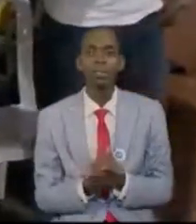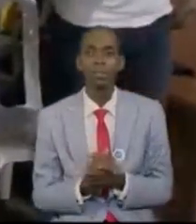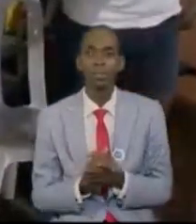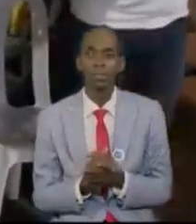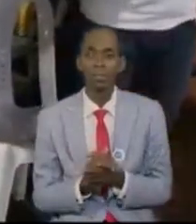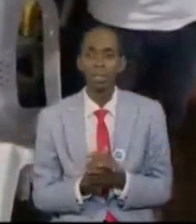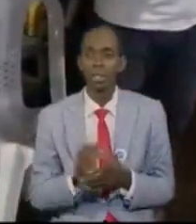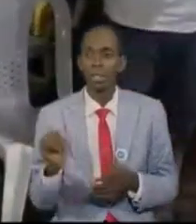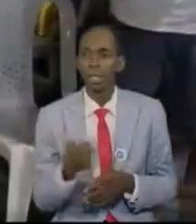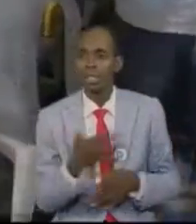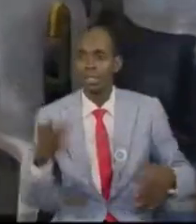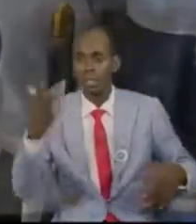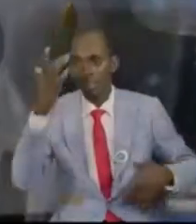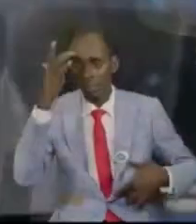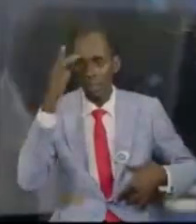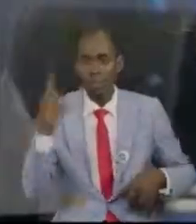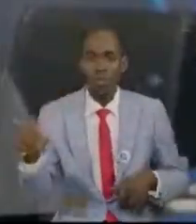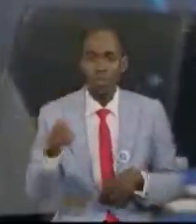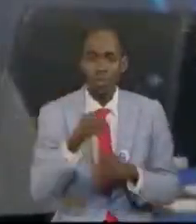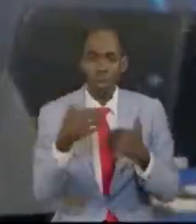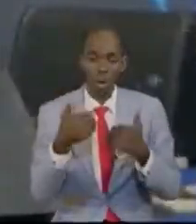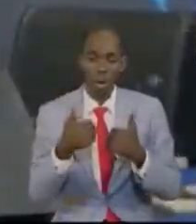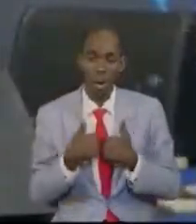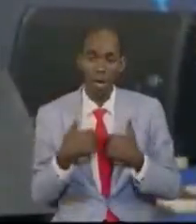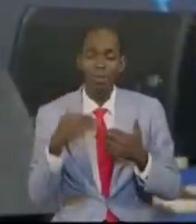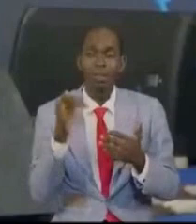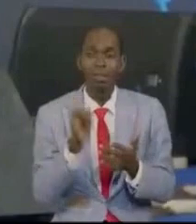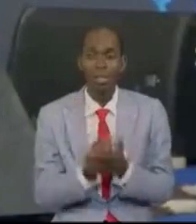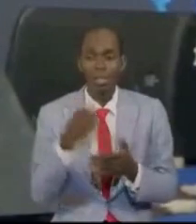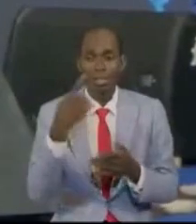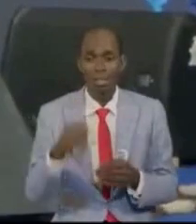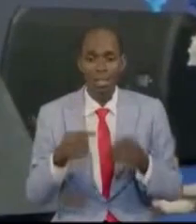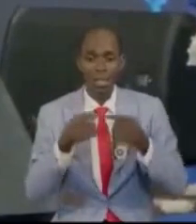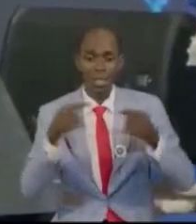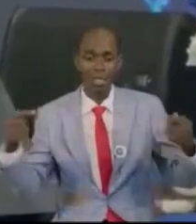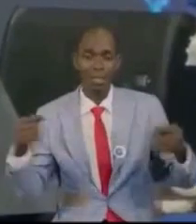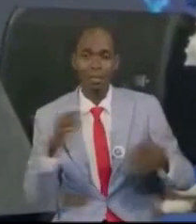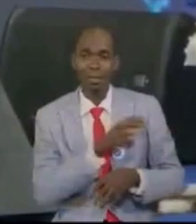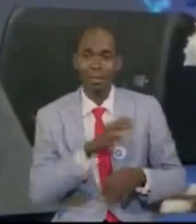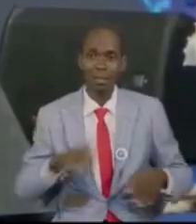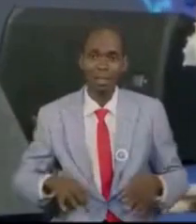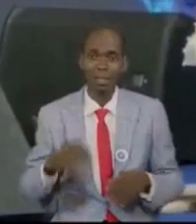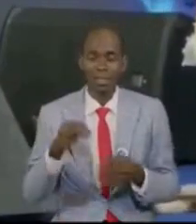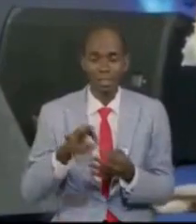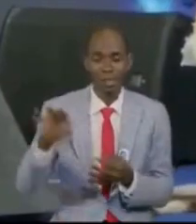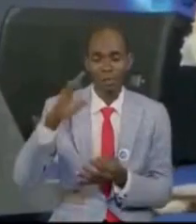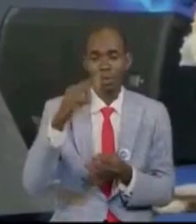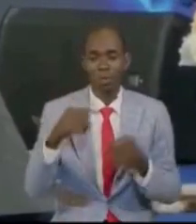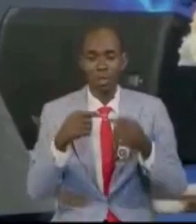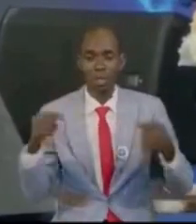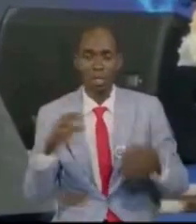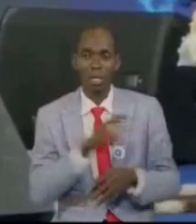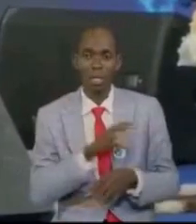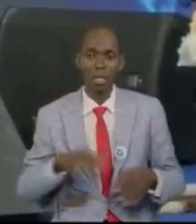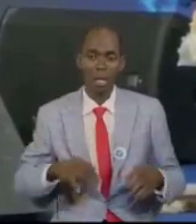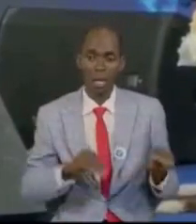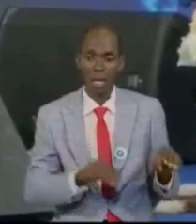Any sickness you have that the Antichrist or the spirit of the Antichrist has put